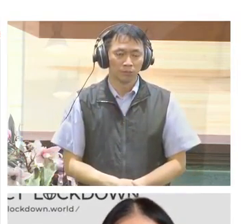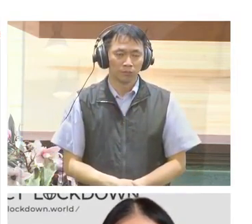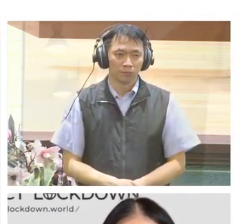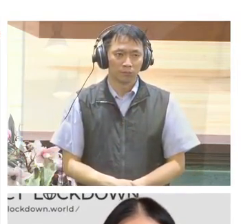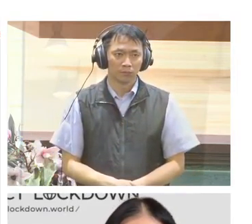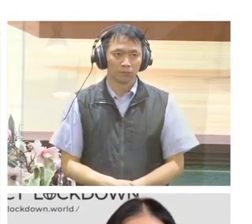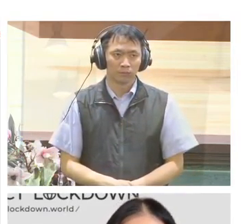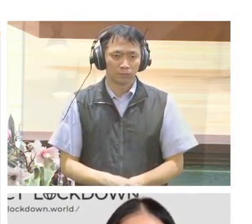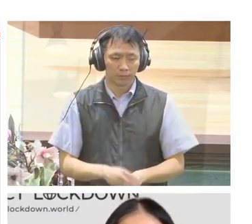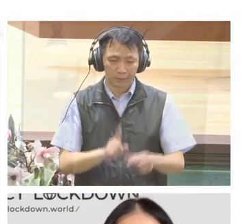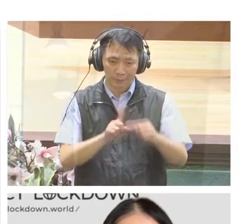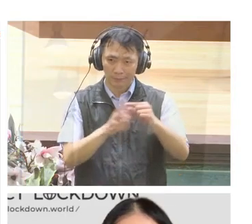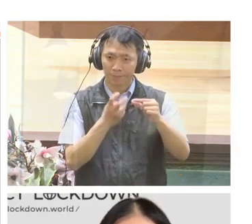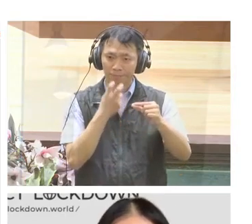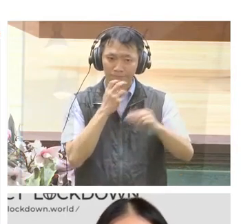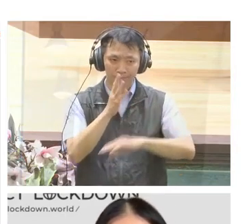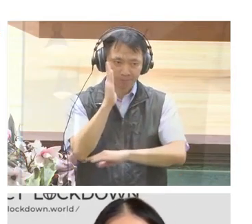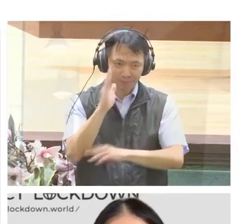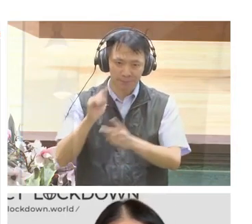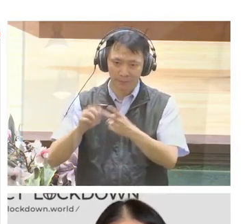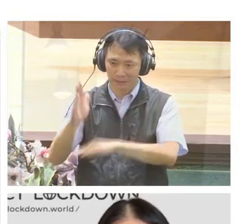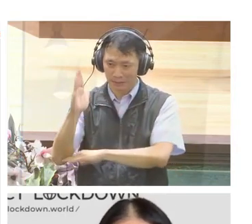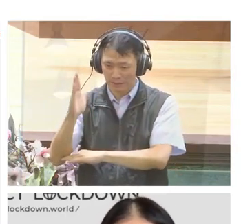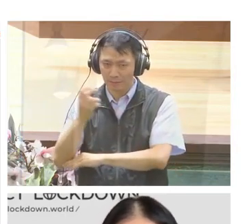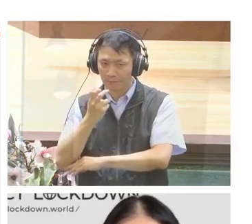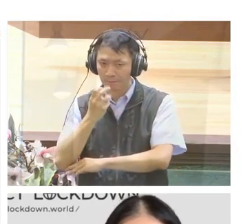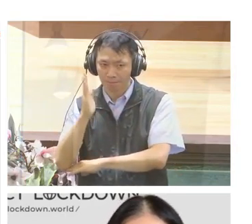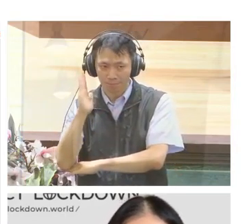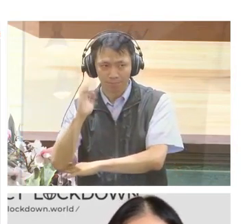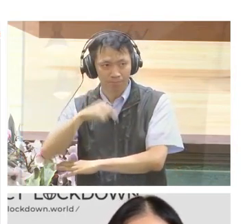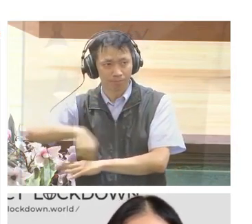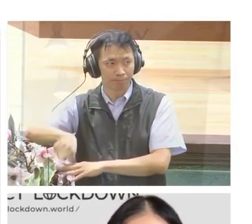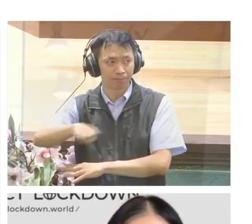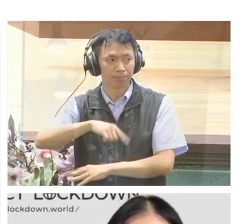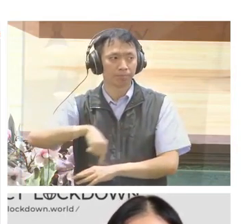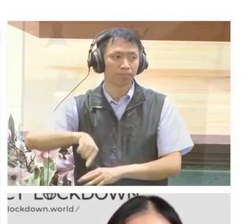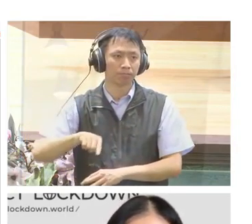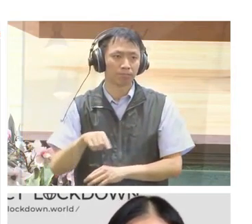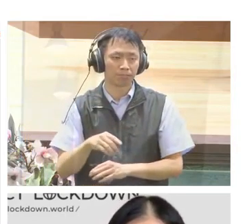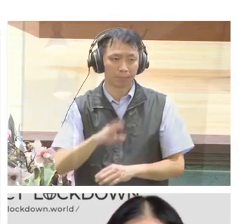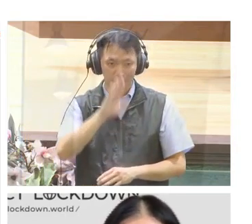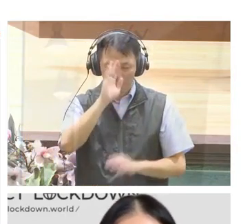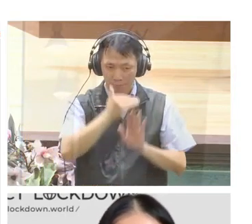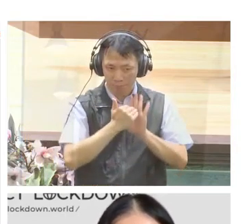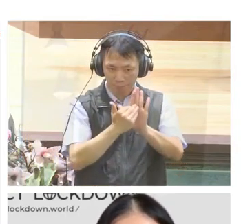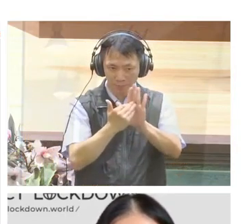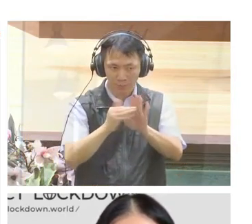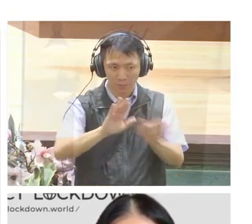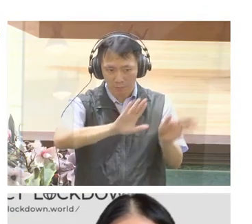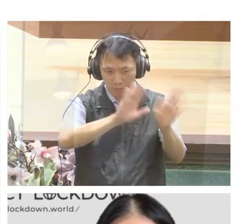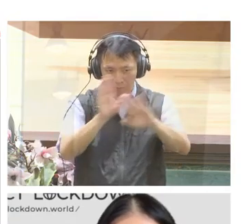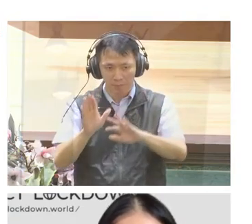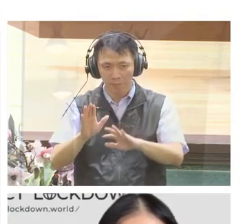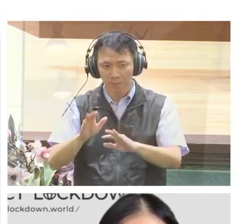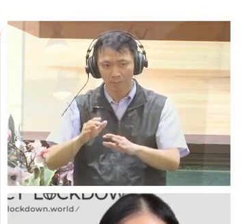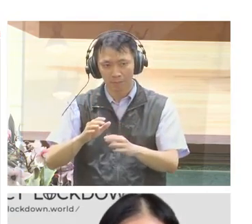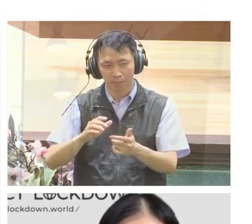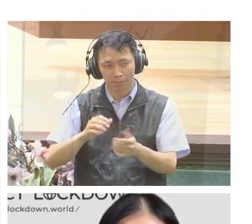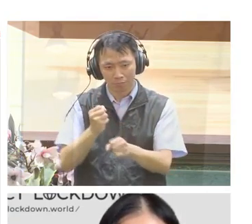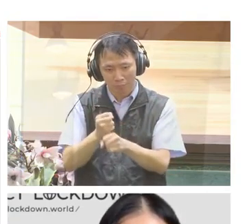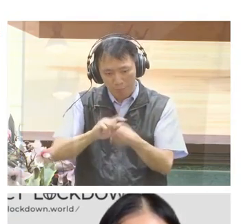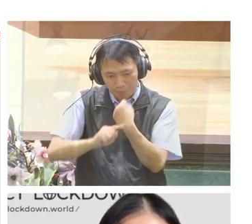that PRC started from a relatively reactionary measures to more uniform responses based on the guidelines